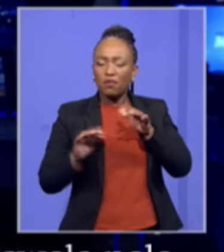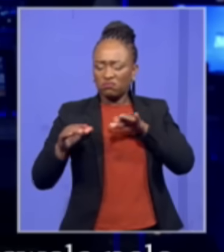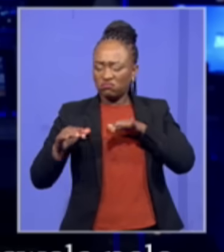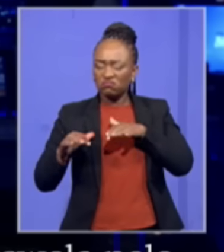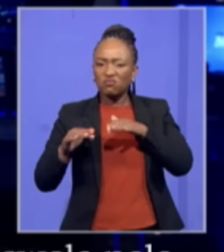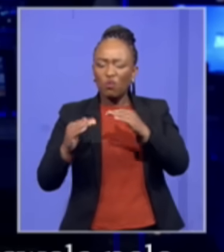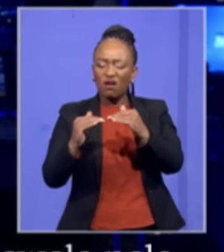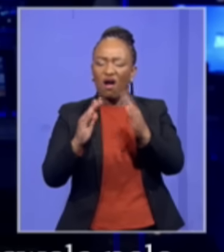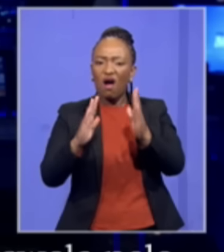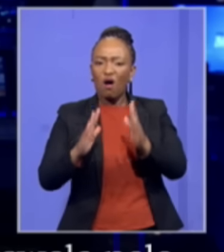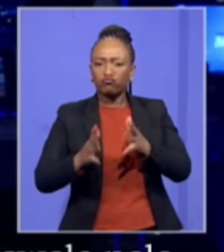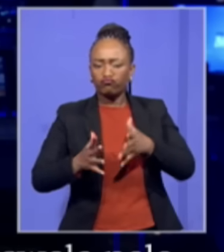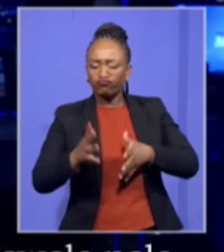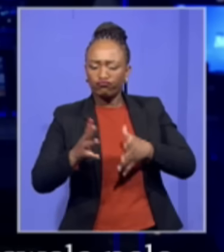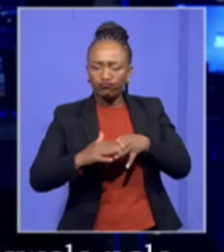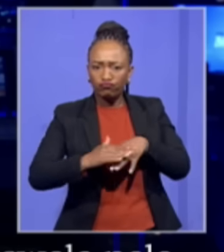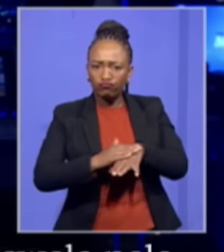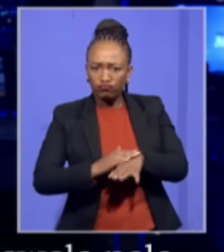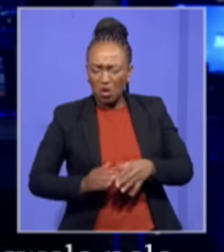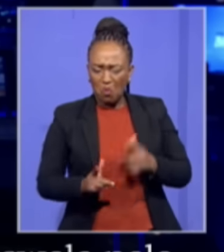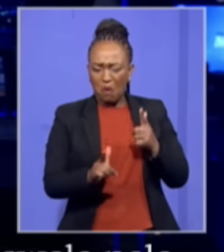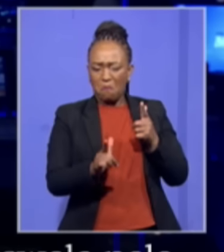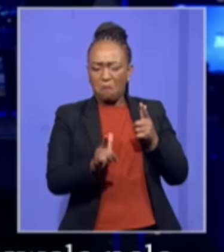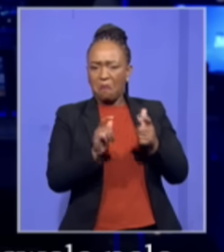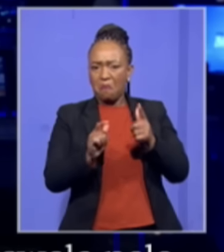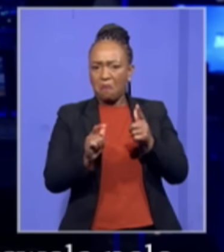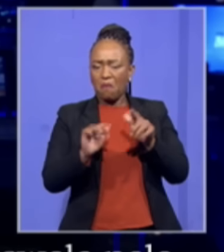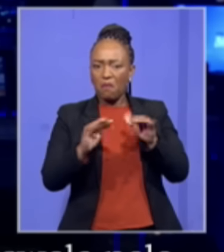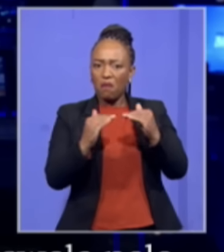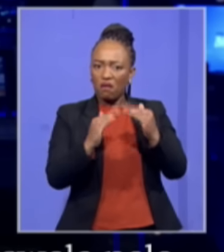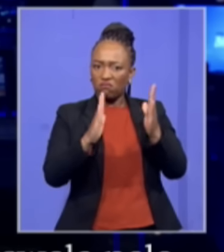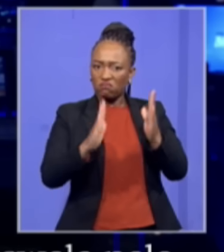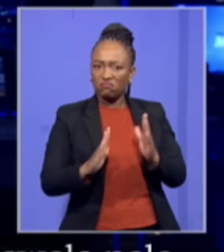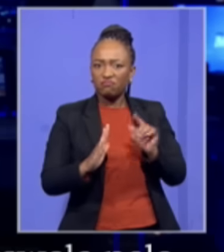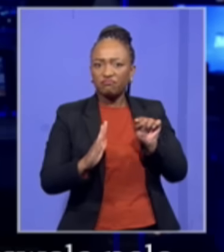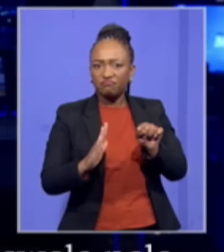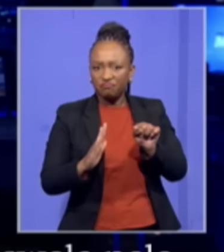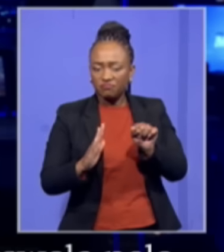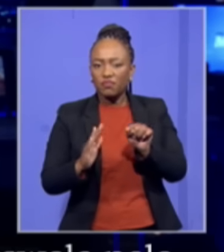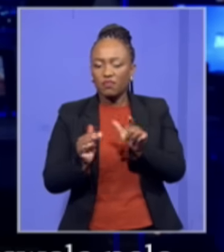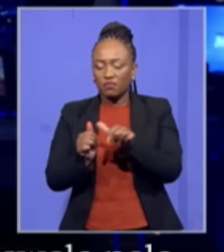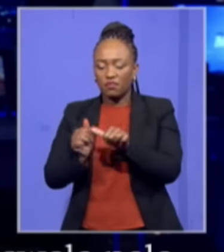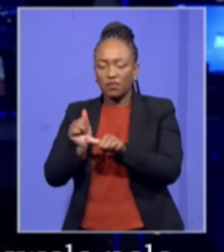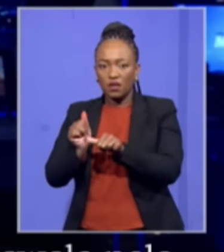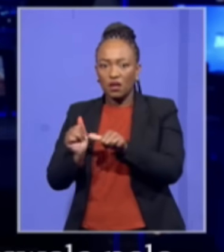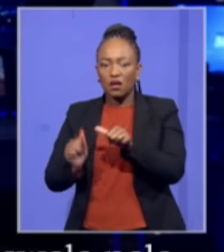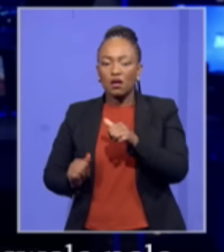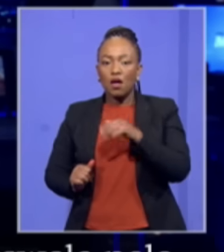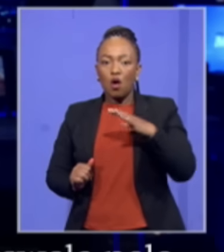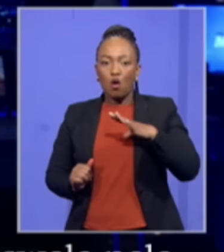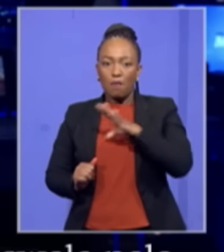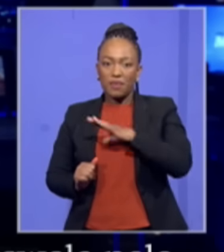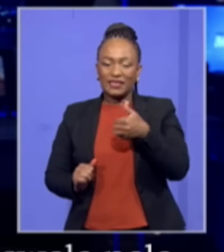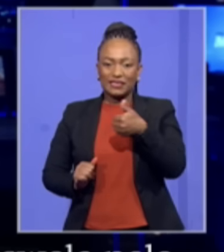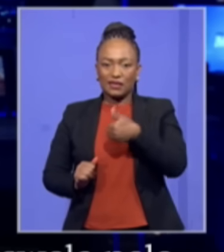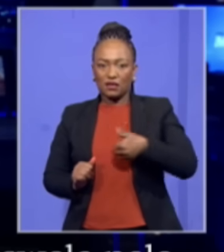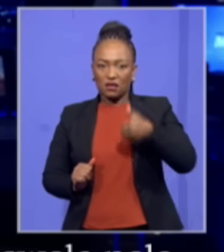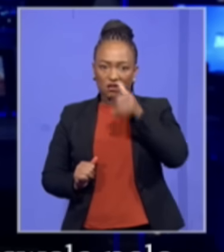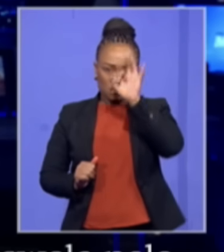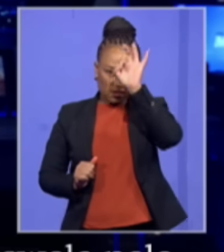nngwe kampong mme ba thunya batho ba neng ba le ka ra yona. Motlatsi wa mokomishenara wa sepolesa sa province e leng Major General